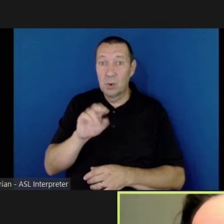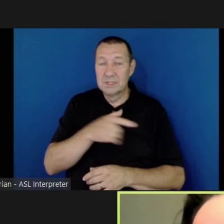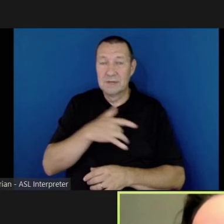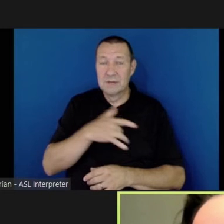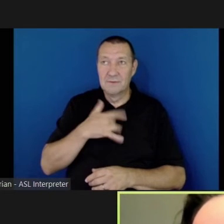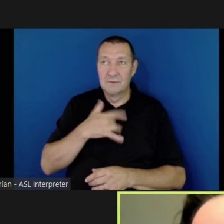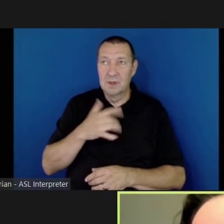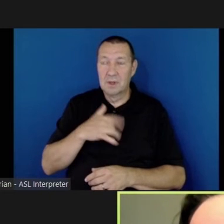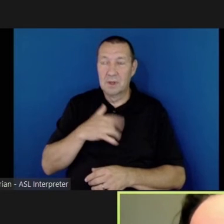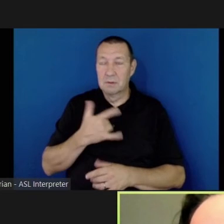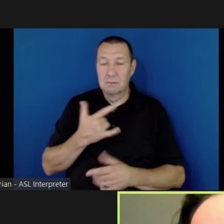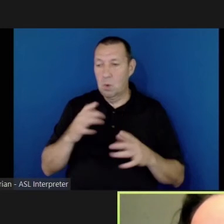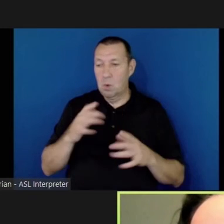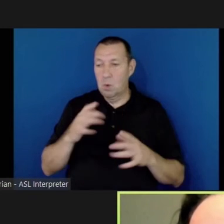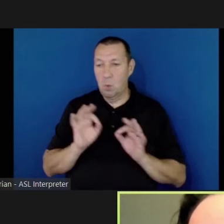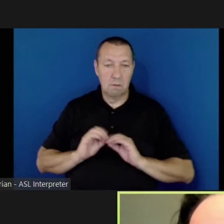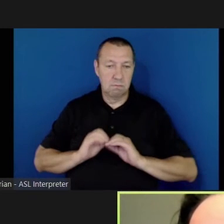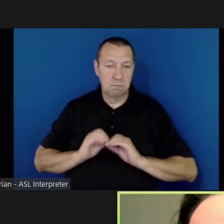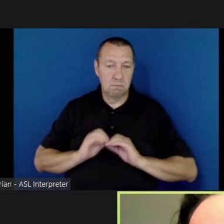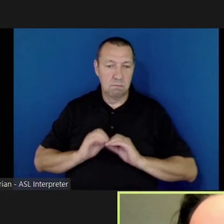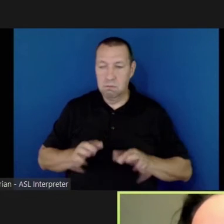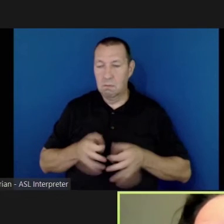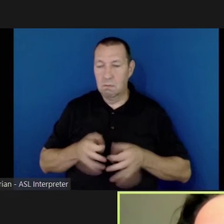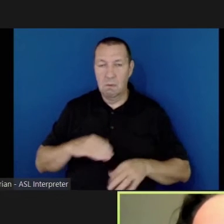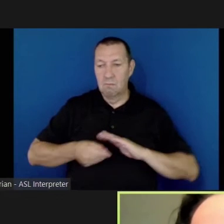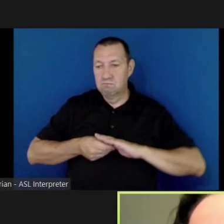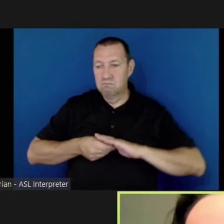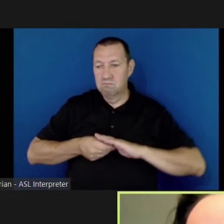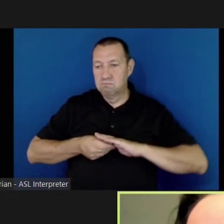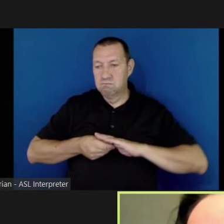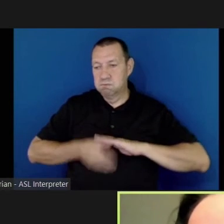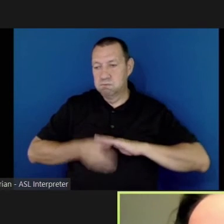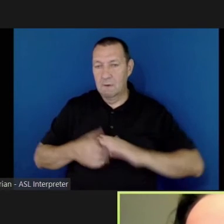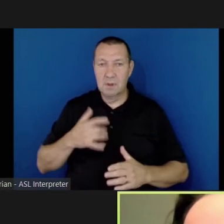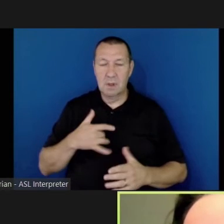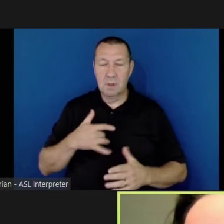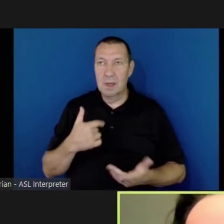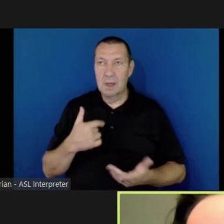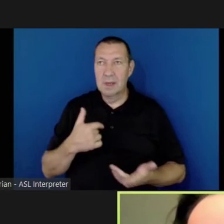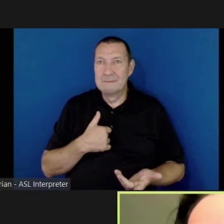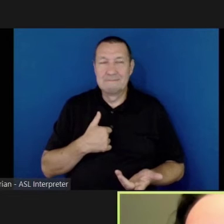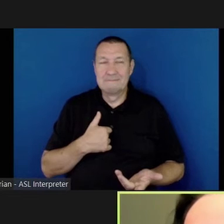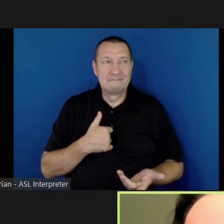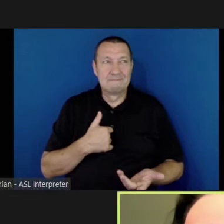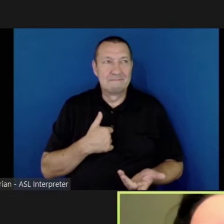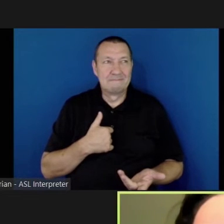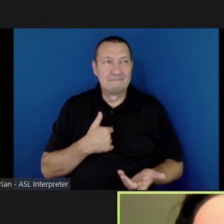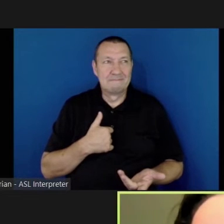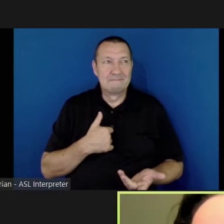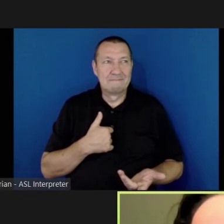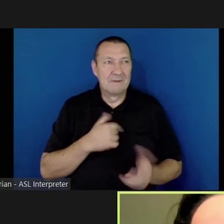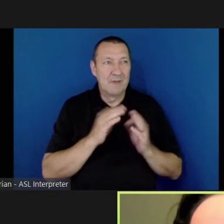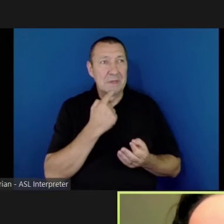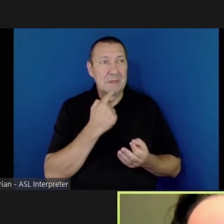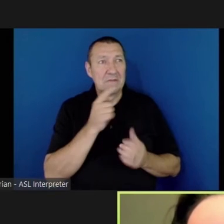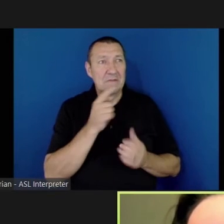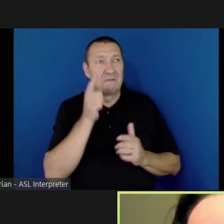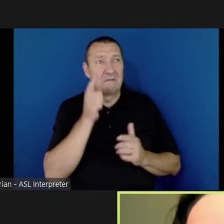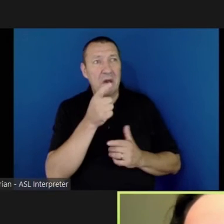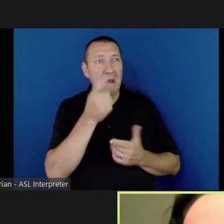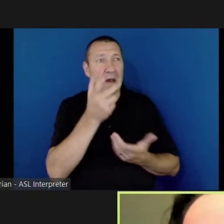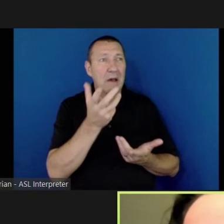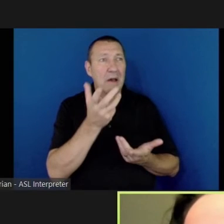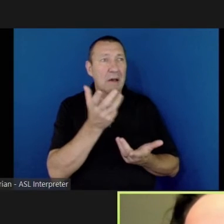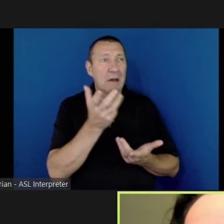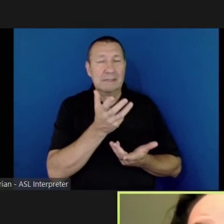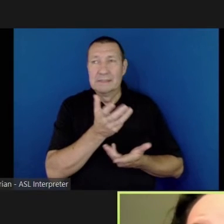empty, feeling like something was missing, feeling like she was missing family members who were far away, and without a support system